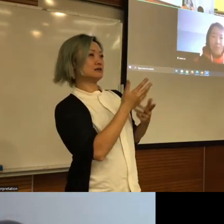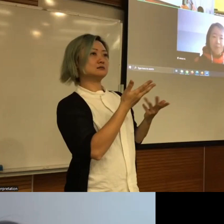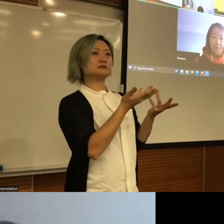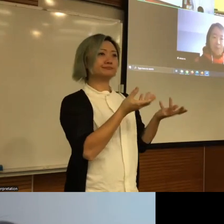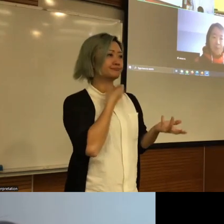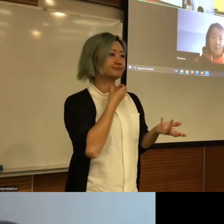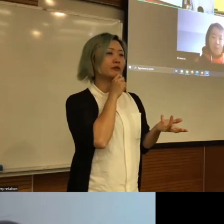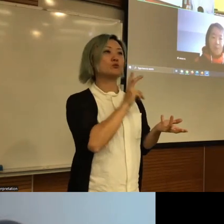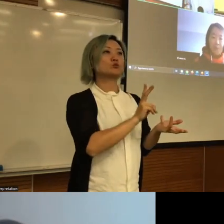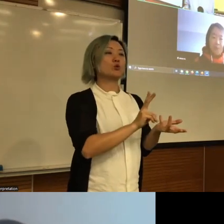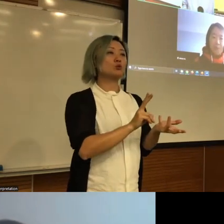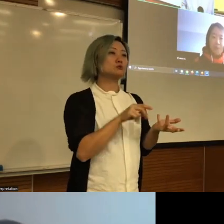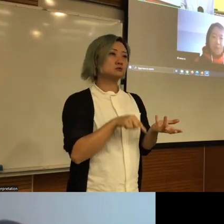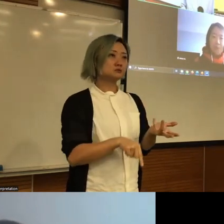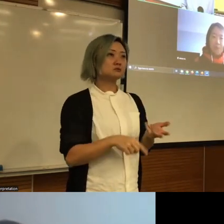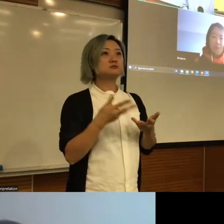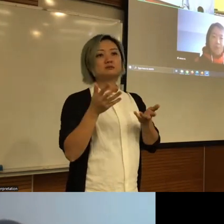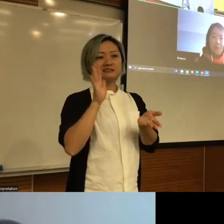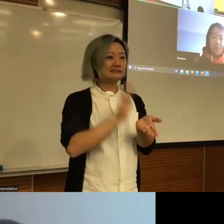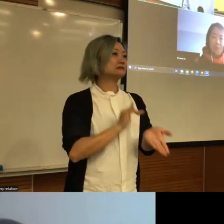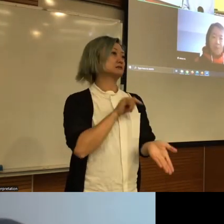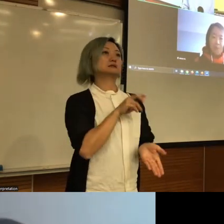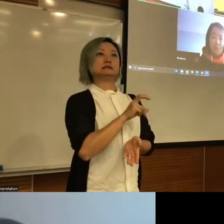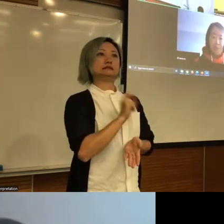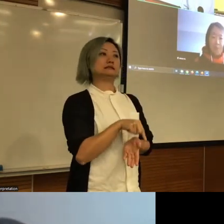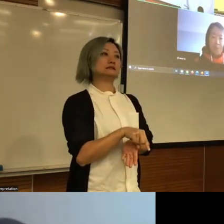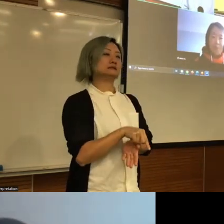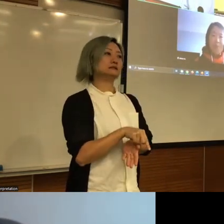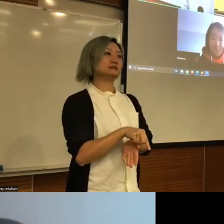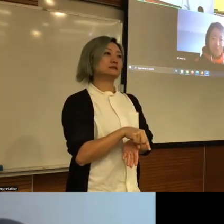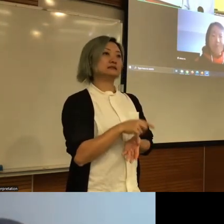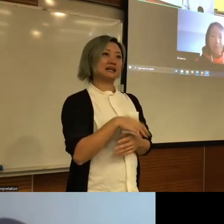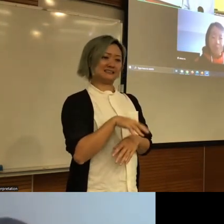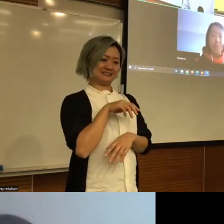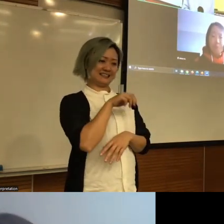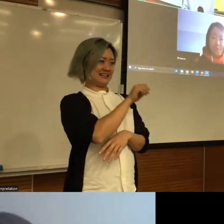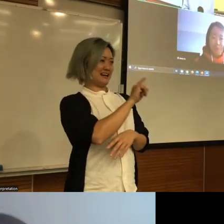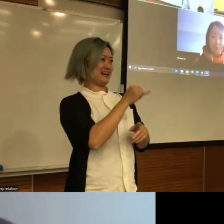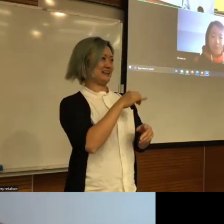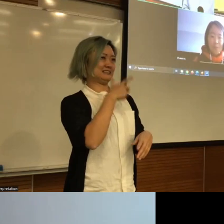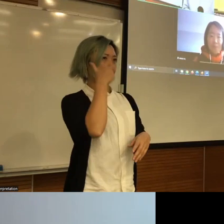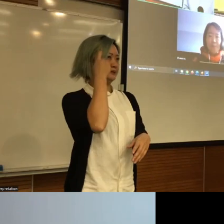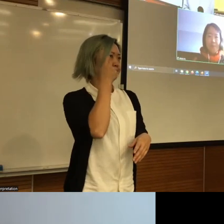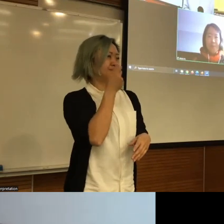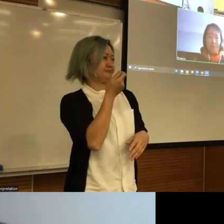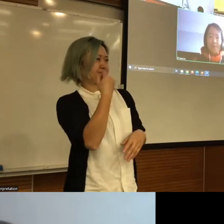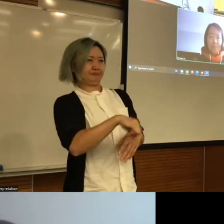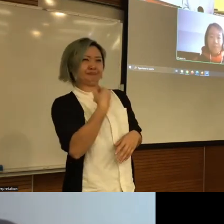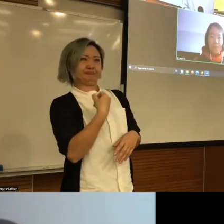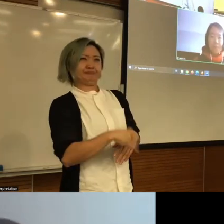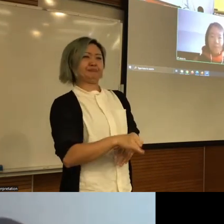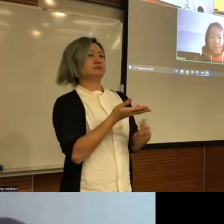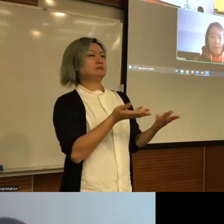solutions for difficult problems? I'm not sure that AI will be sensitive enough, will be able to understand what the